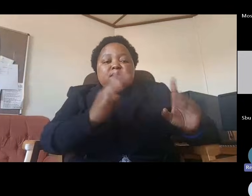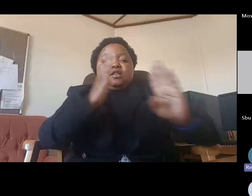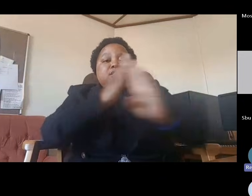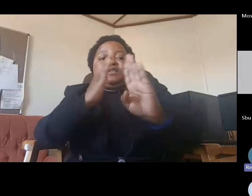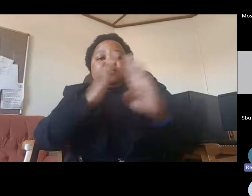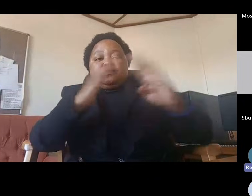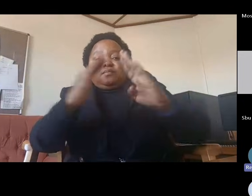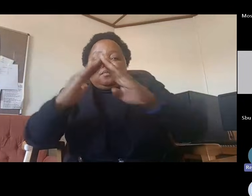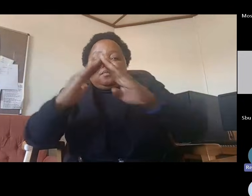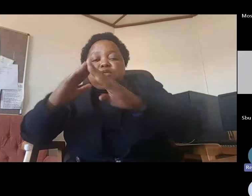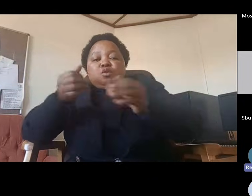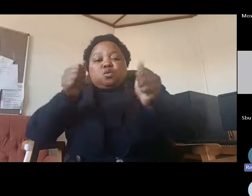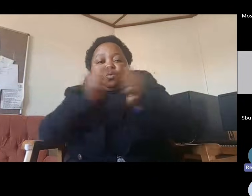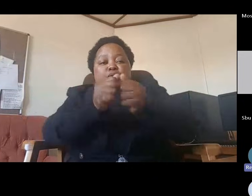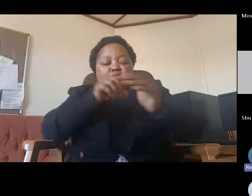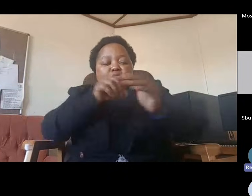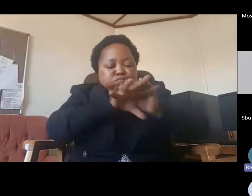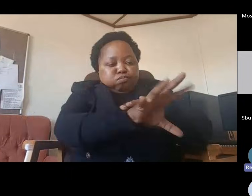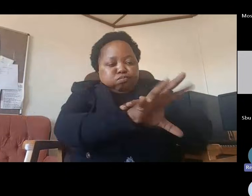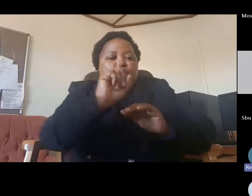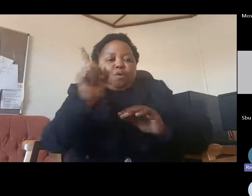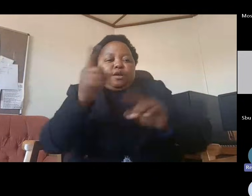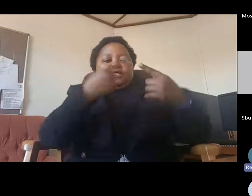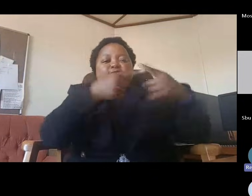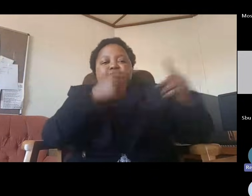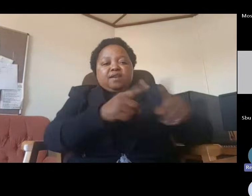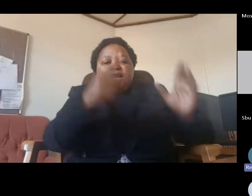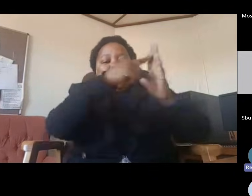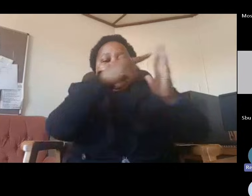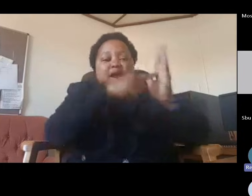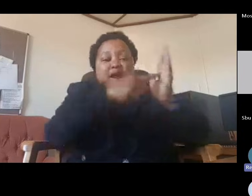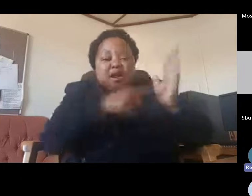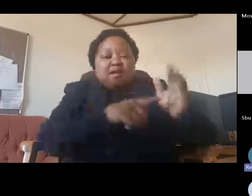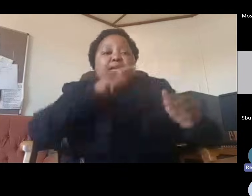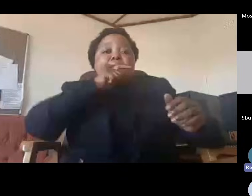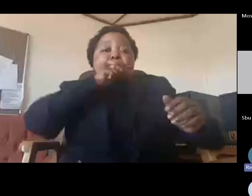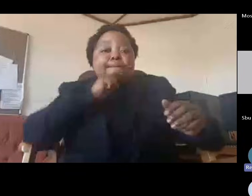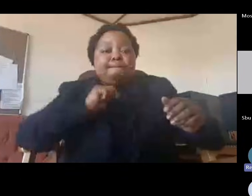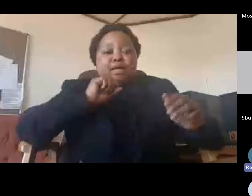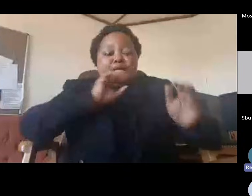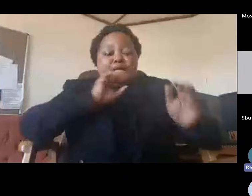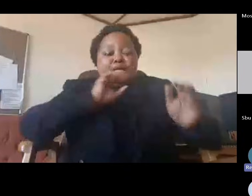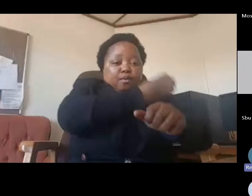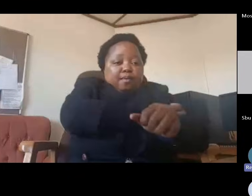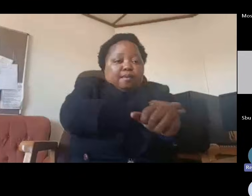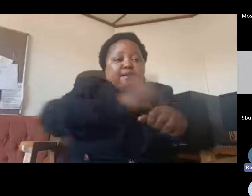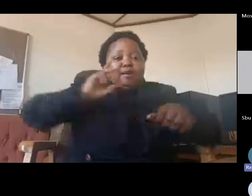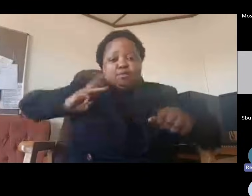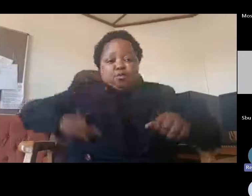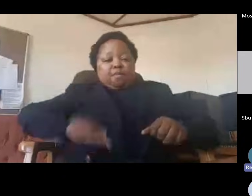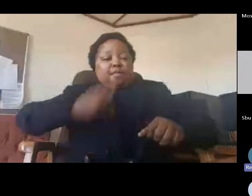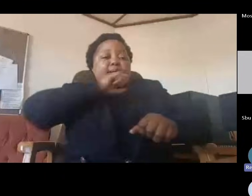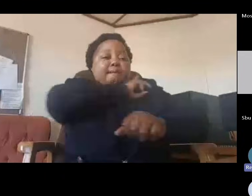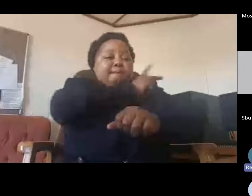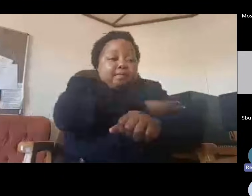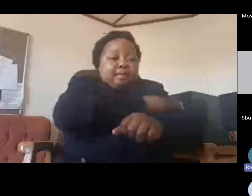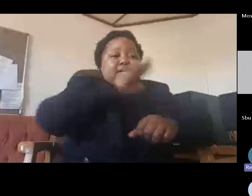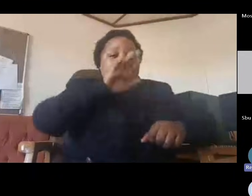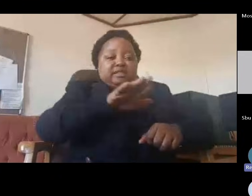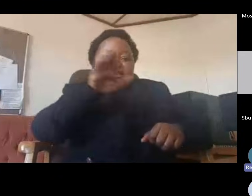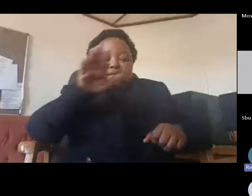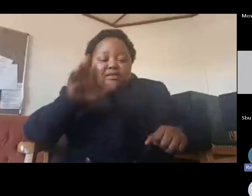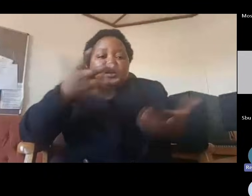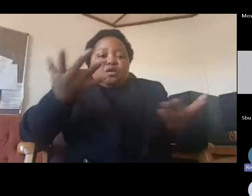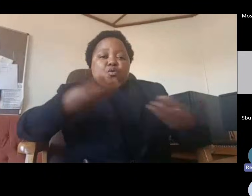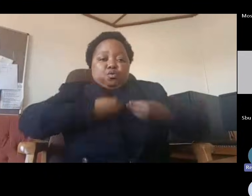agendas, the organizations that are pushing male empowerment, women empowerment, youth empowerment, or children's inclusion and empowerment